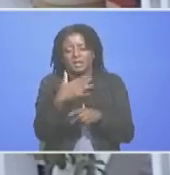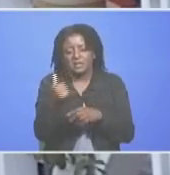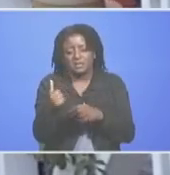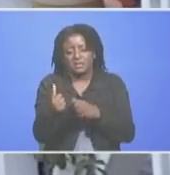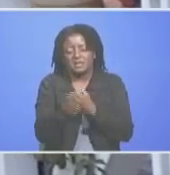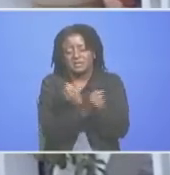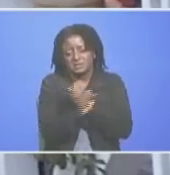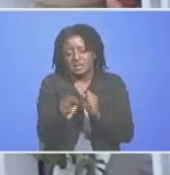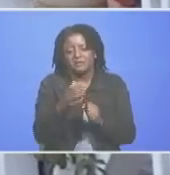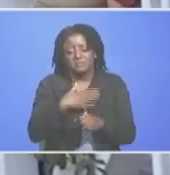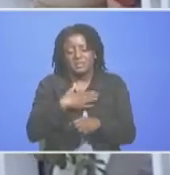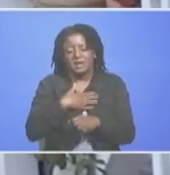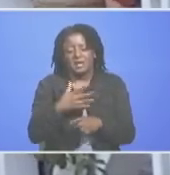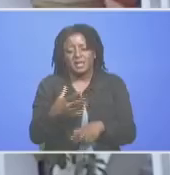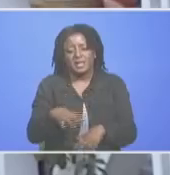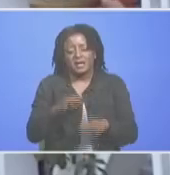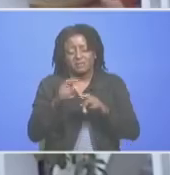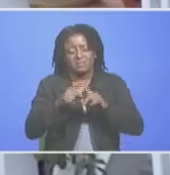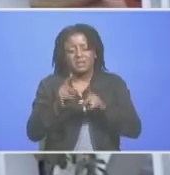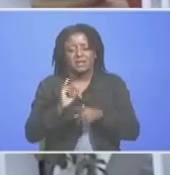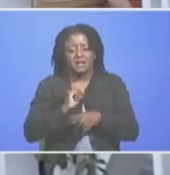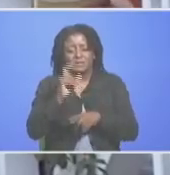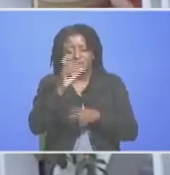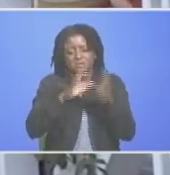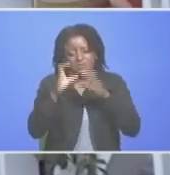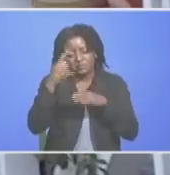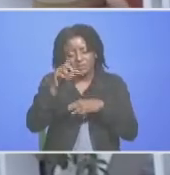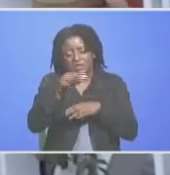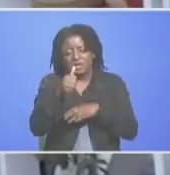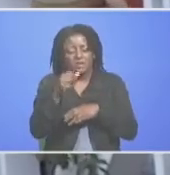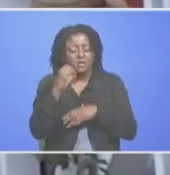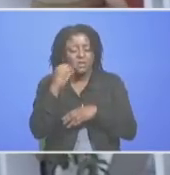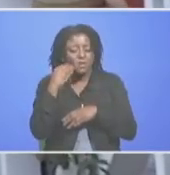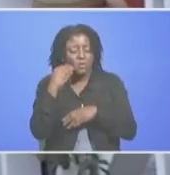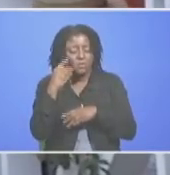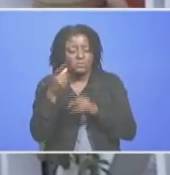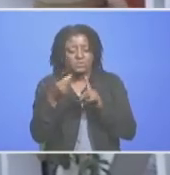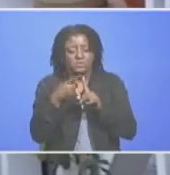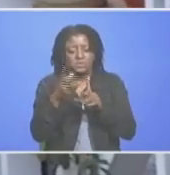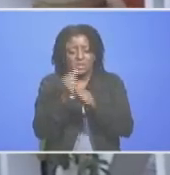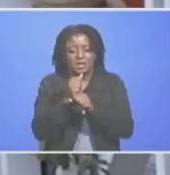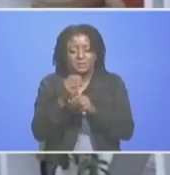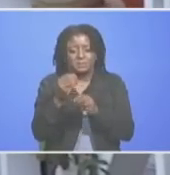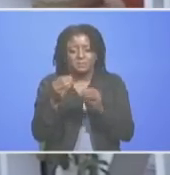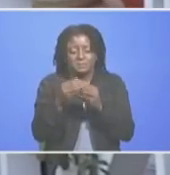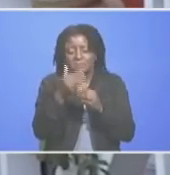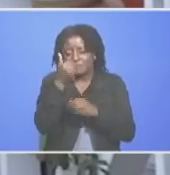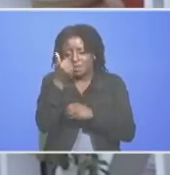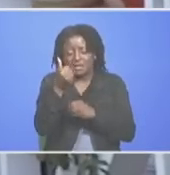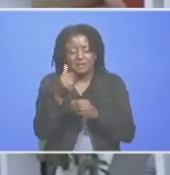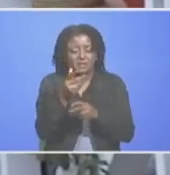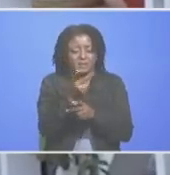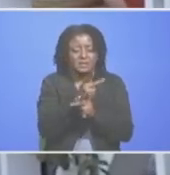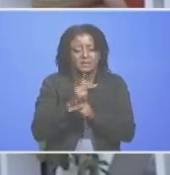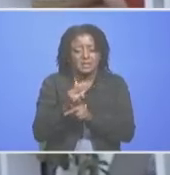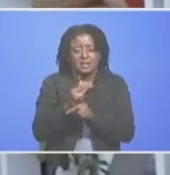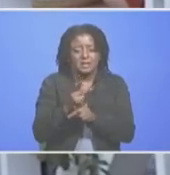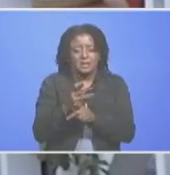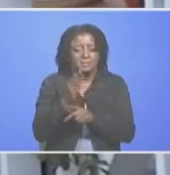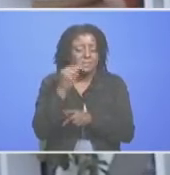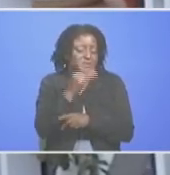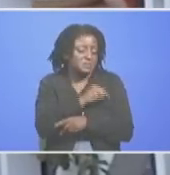another home to be a little better care of, and of course, Miss Moxie and her home here was the best